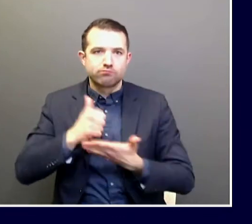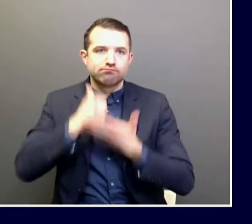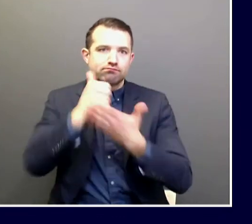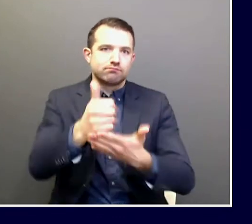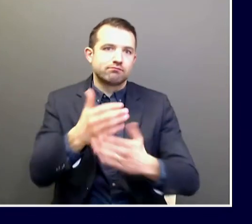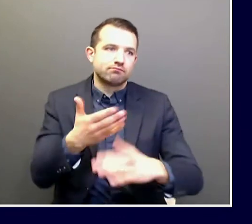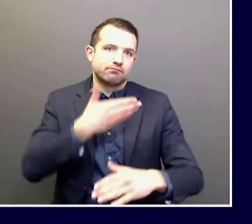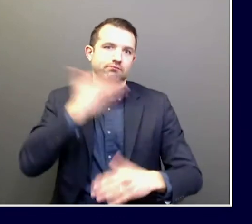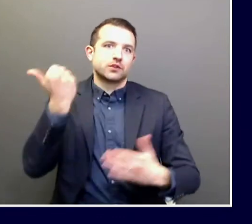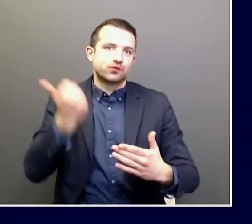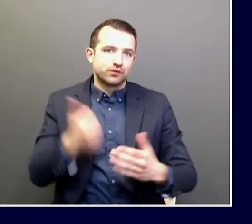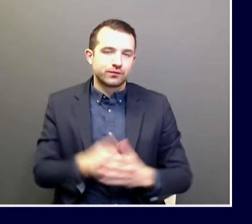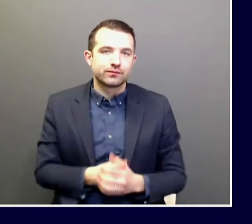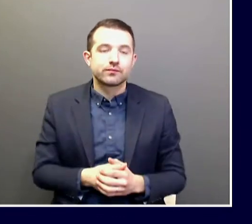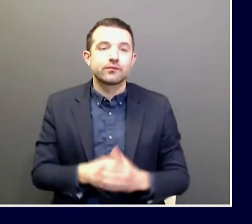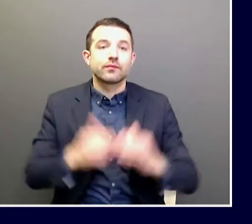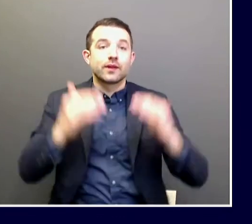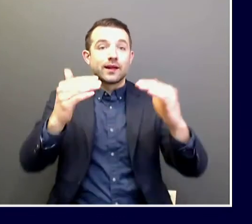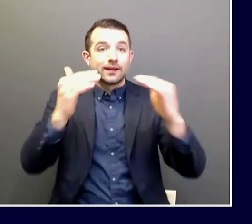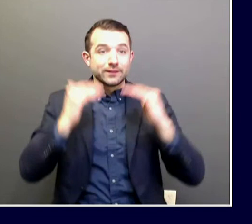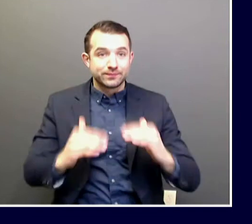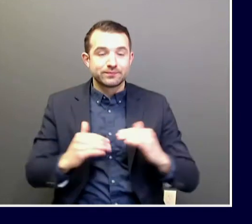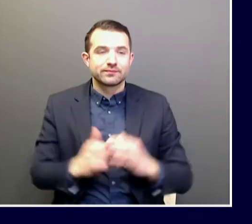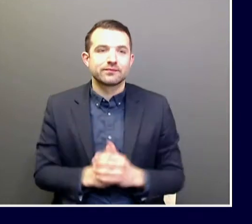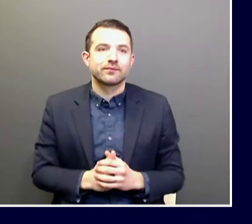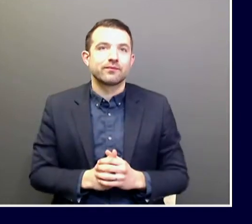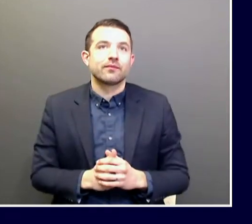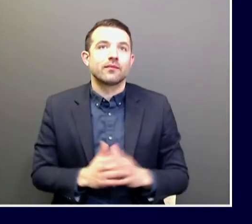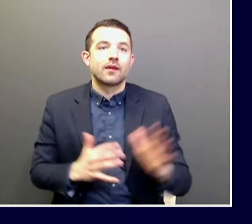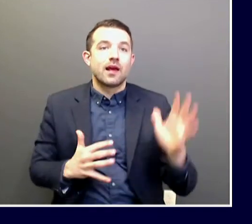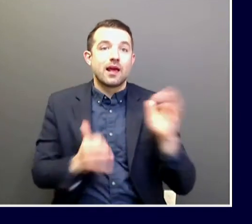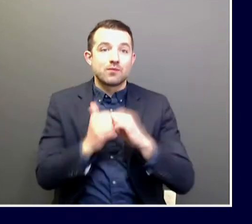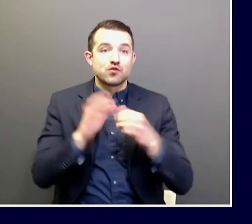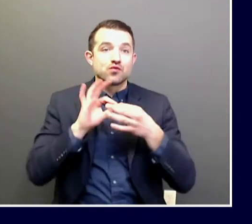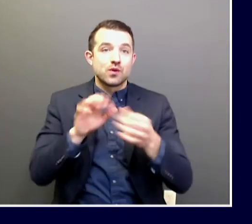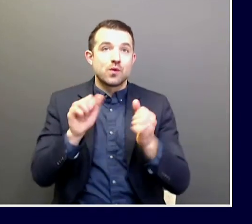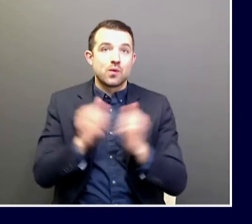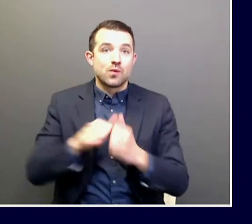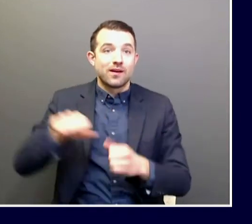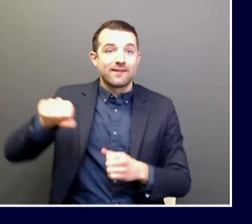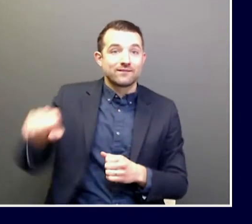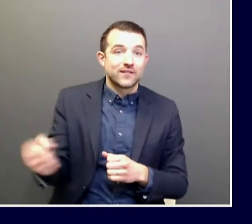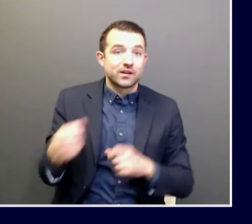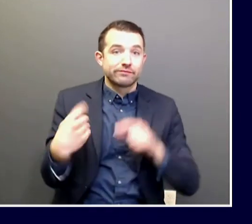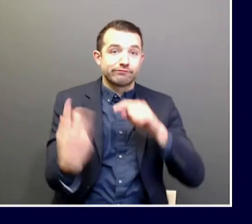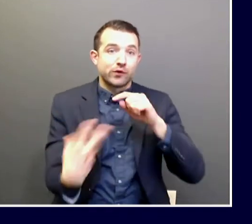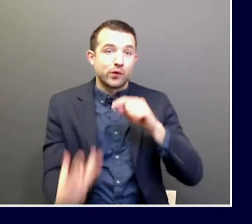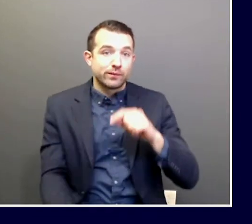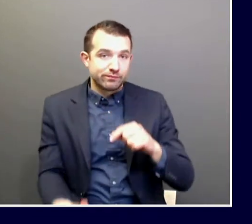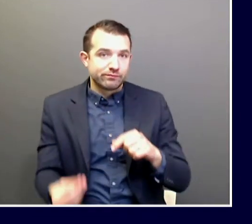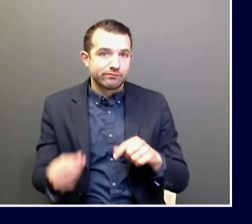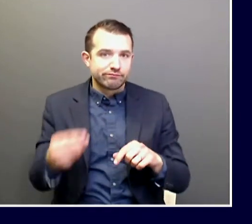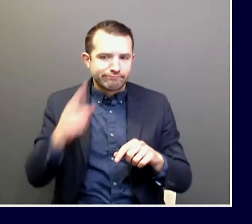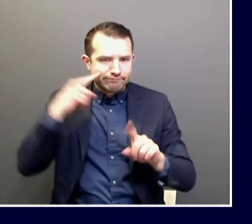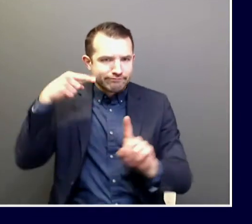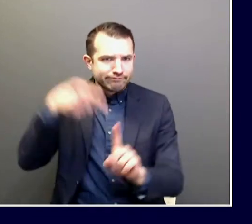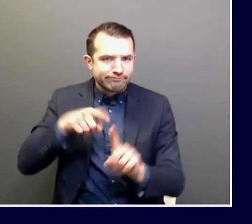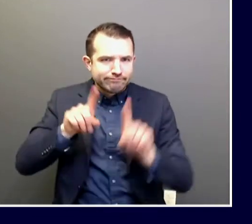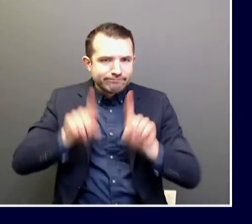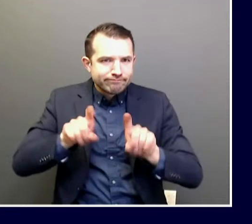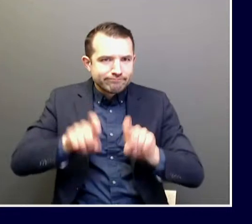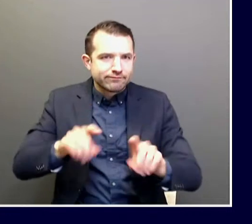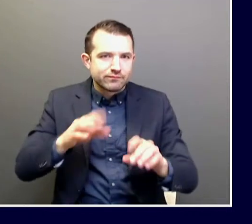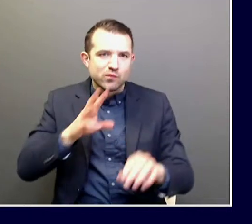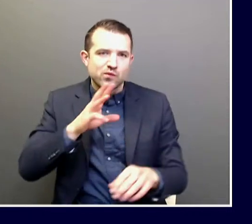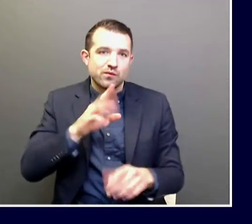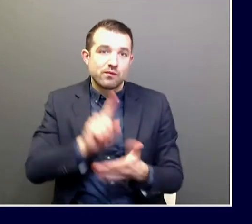wastewater. Last week, I talked about what wastewater screening is, why Maine was using it, and what it tells